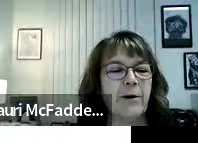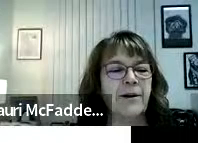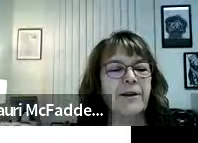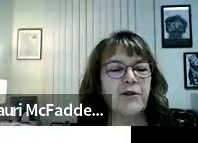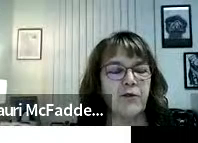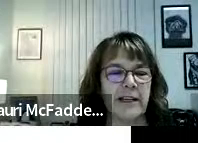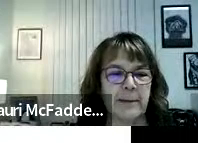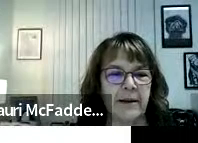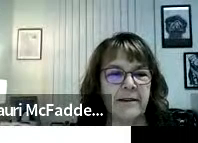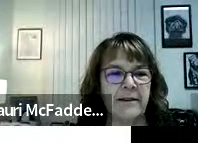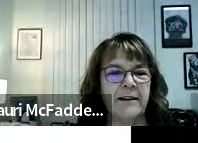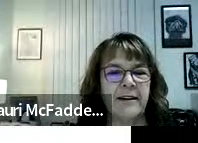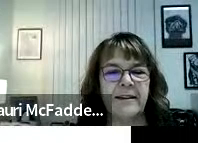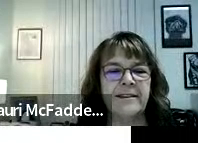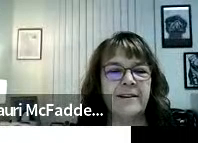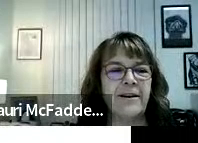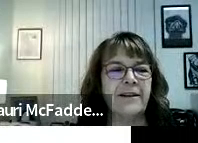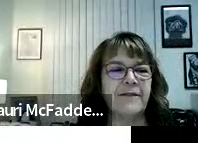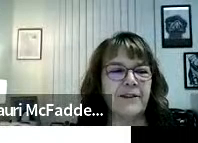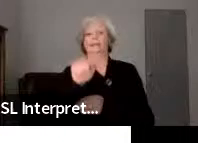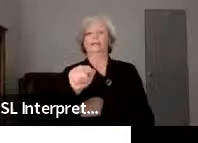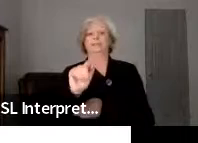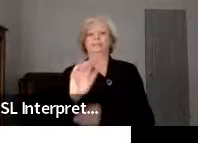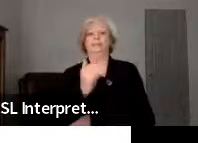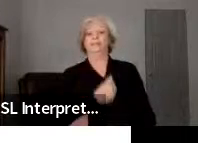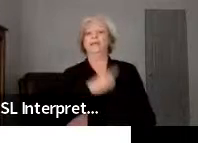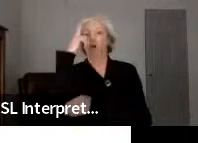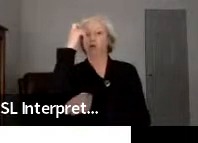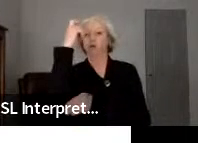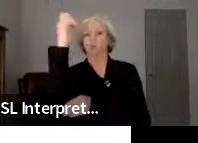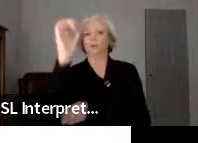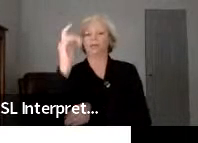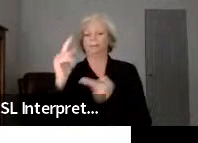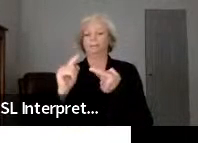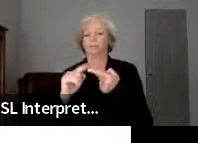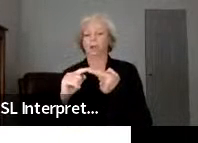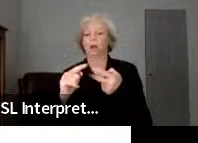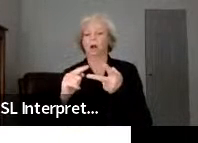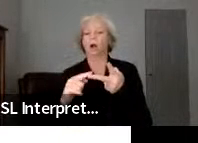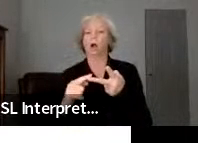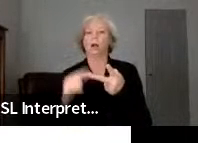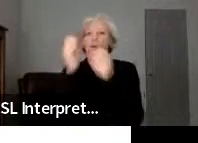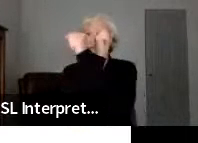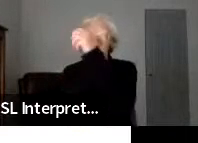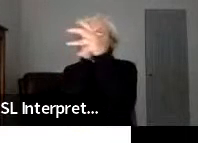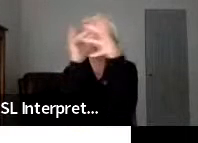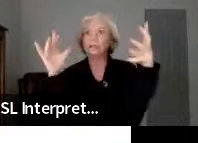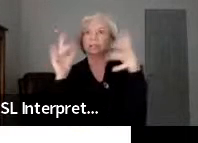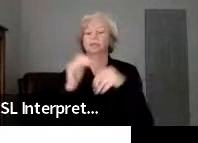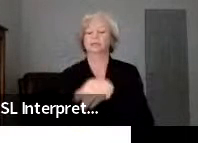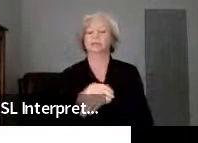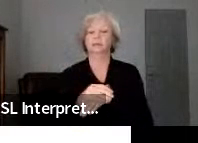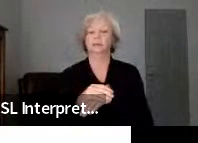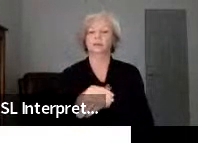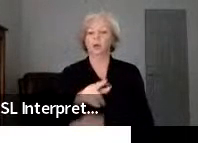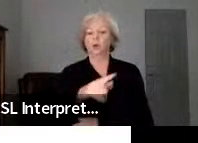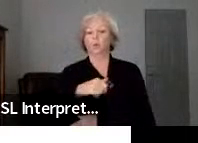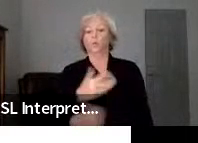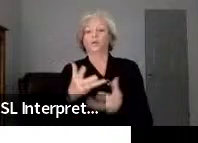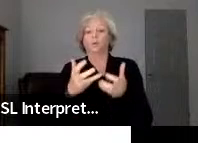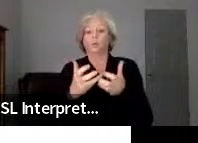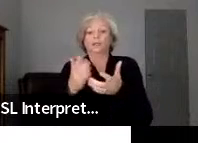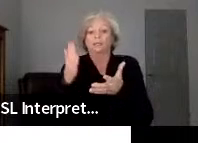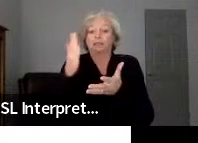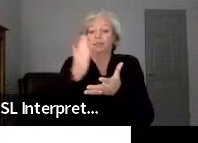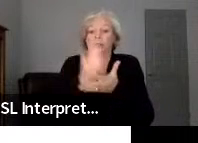is our dream. This is our envisioned system. So we want to stop people from going to the hospital,